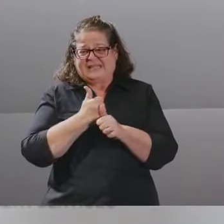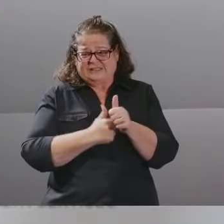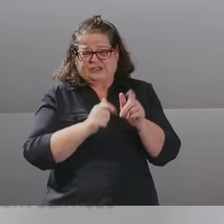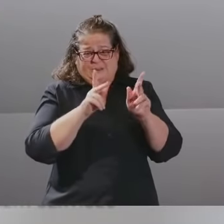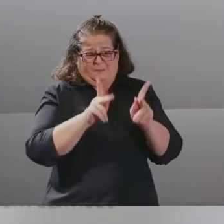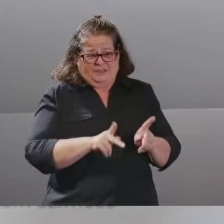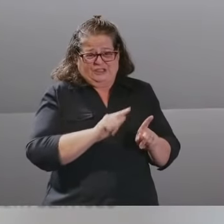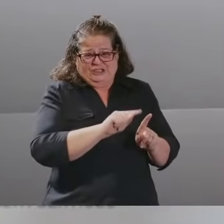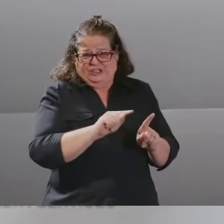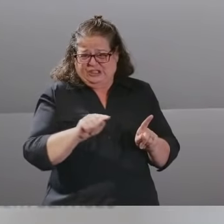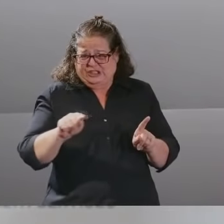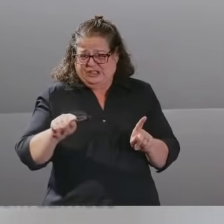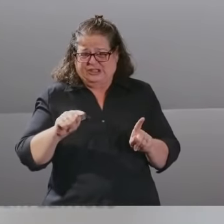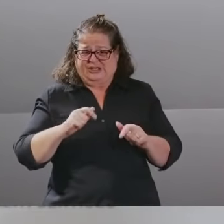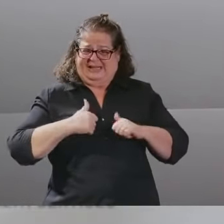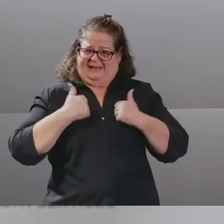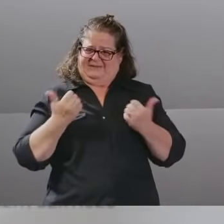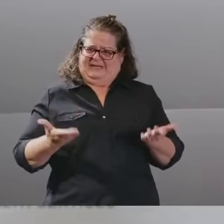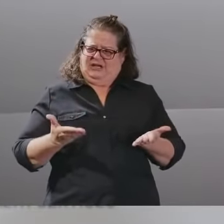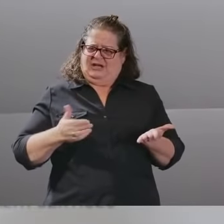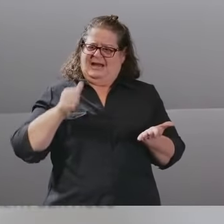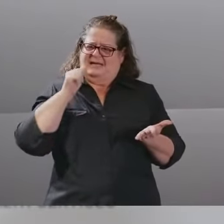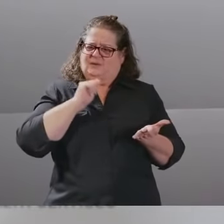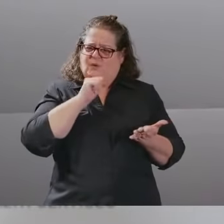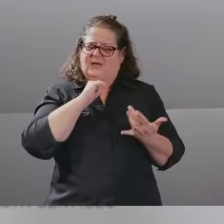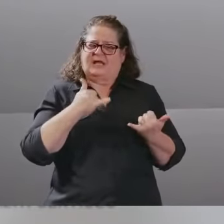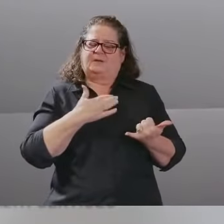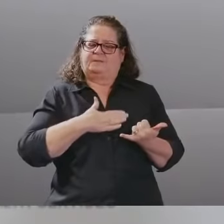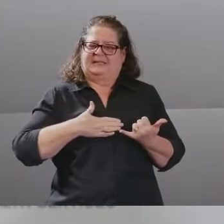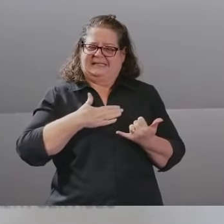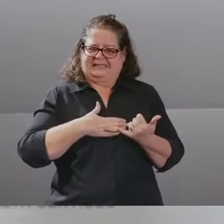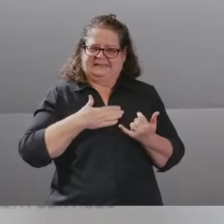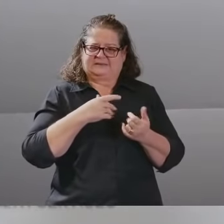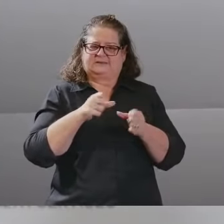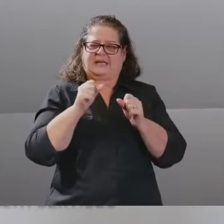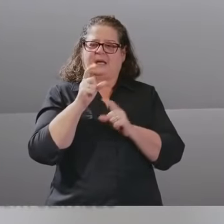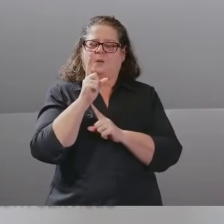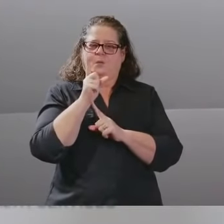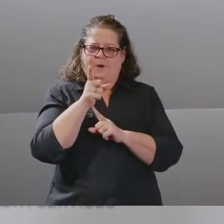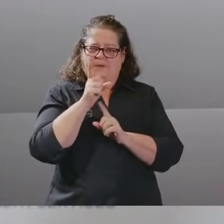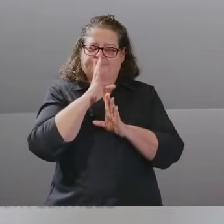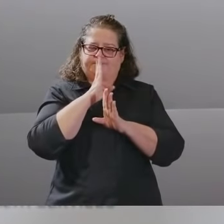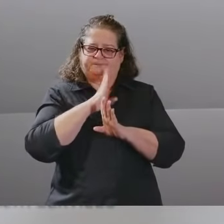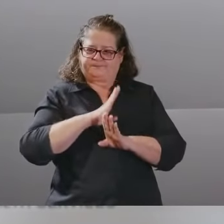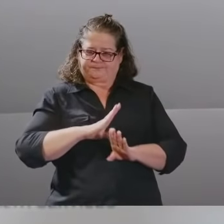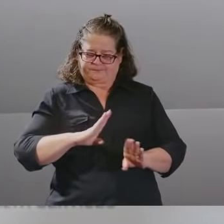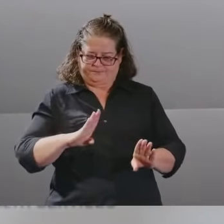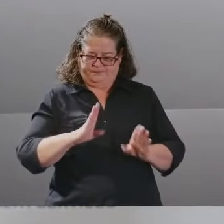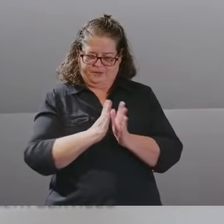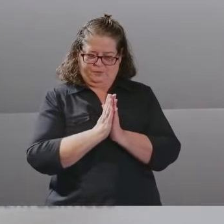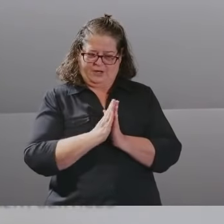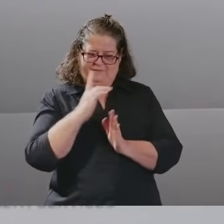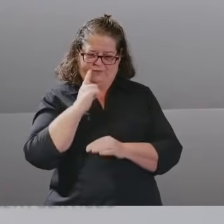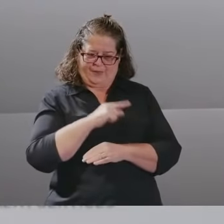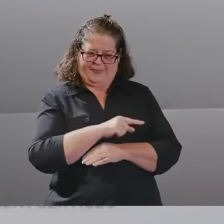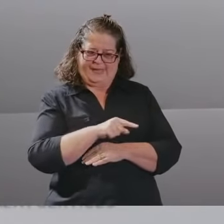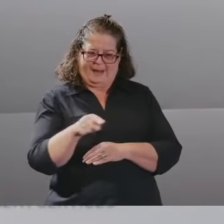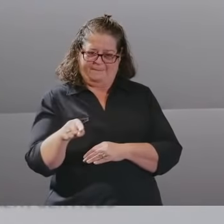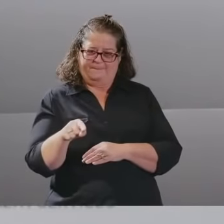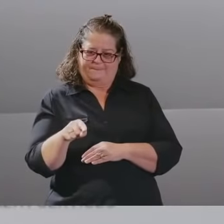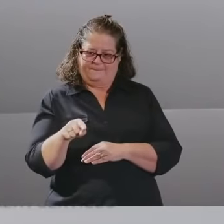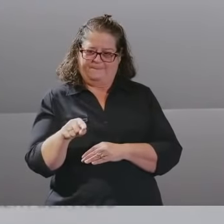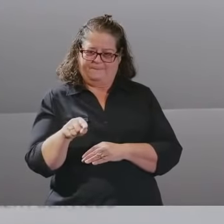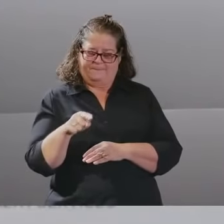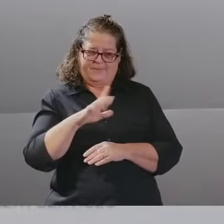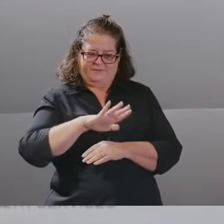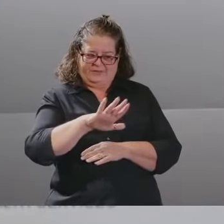that you please join me for a moment of silence, prayer, and reflection for them and their families.